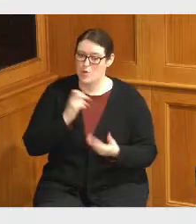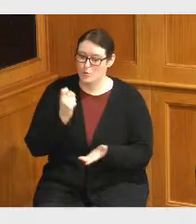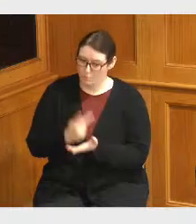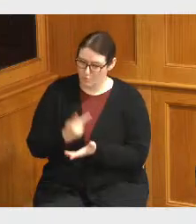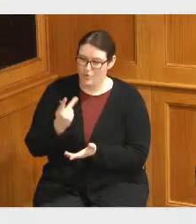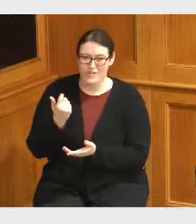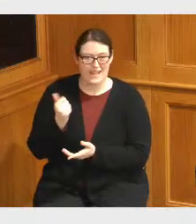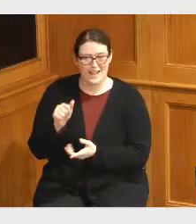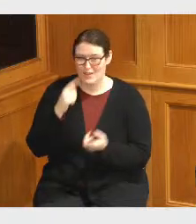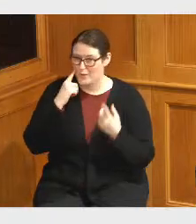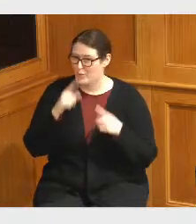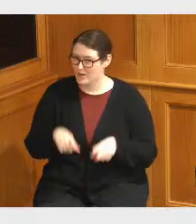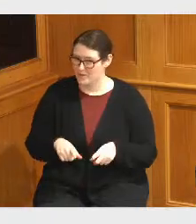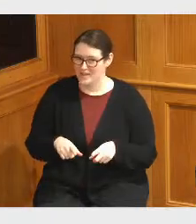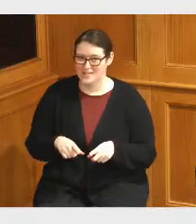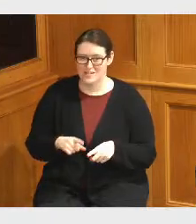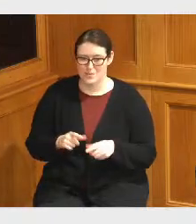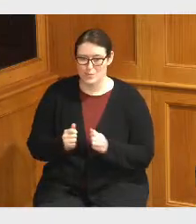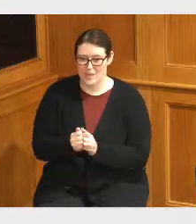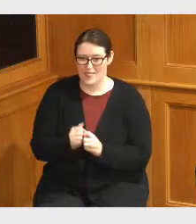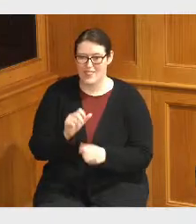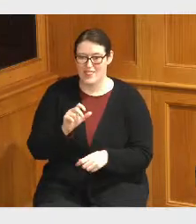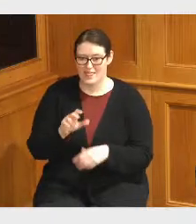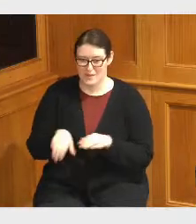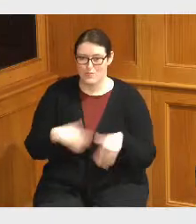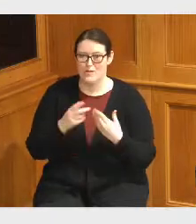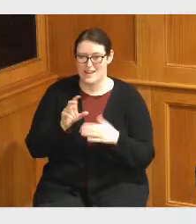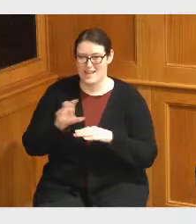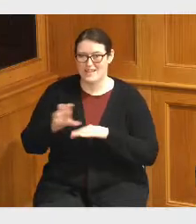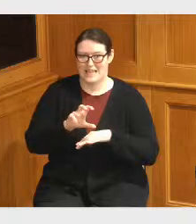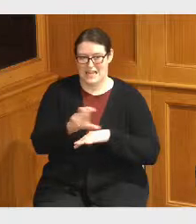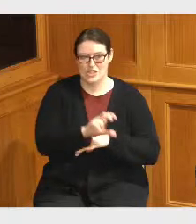any agreements on the reallocation